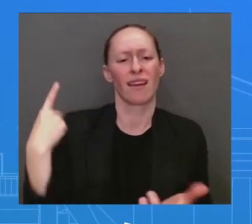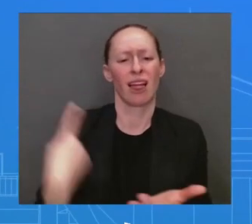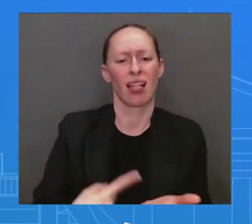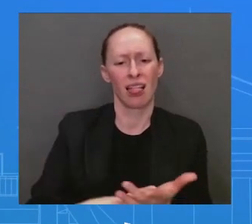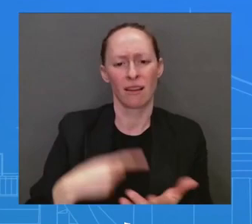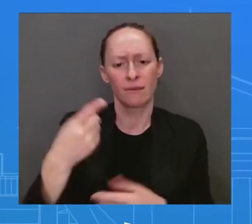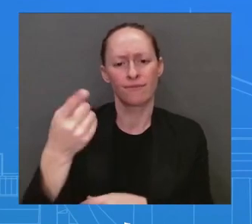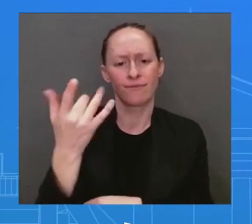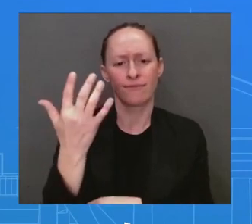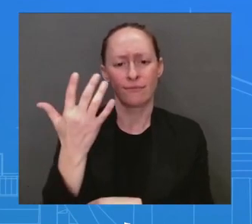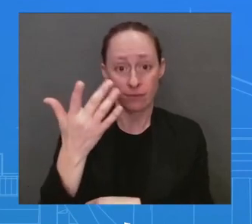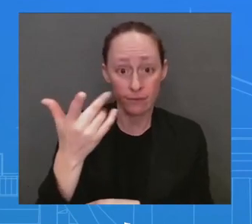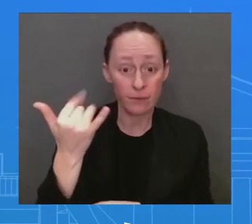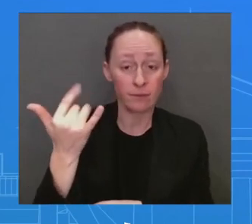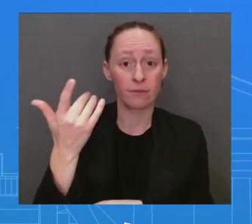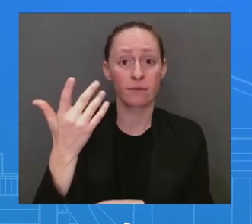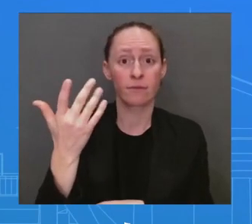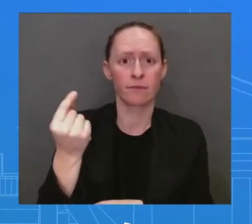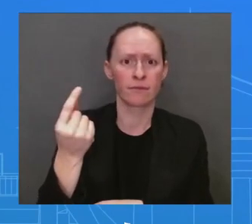getting fast enough